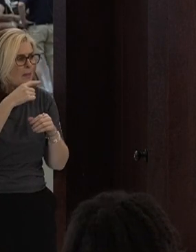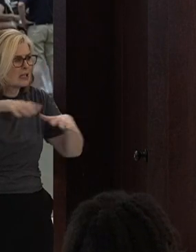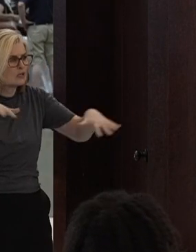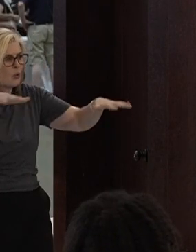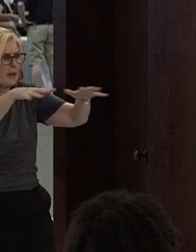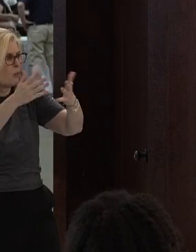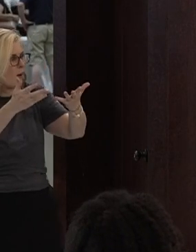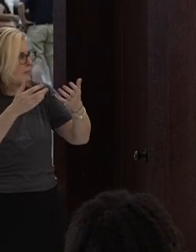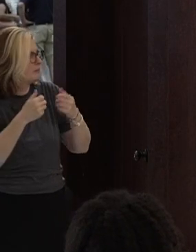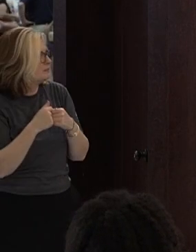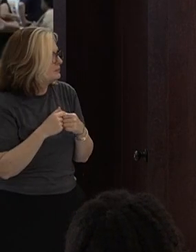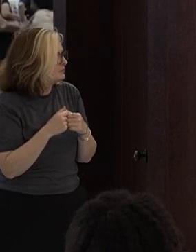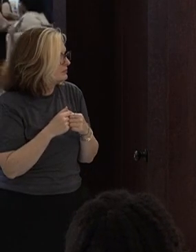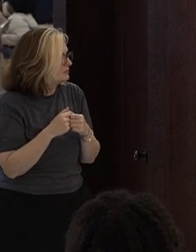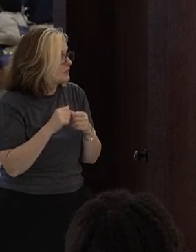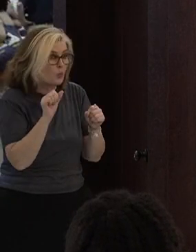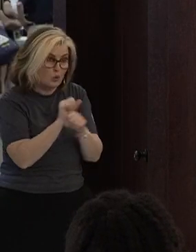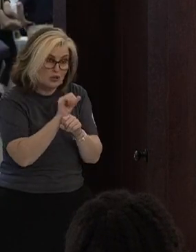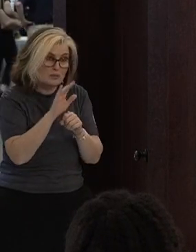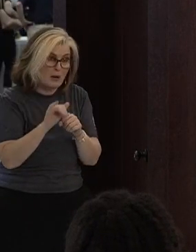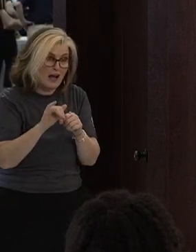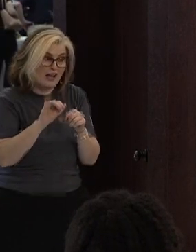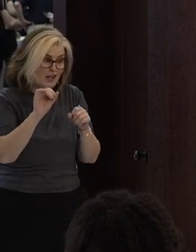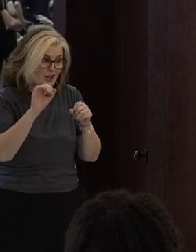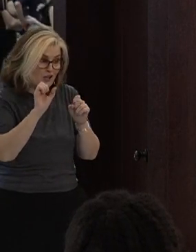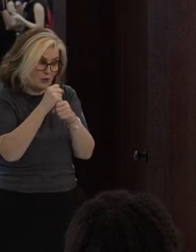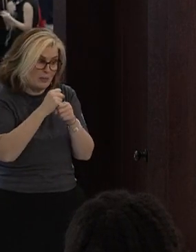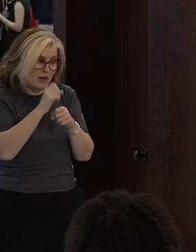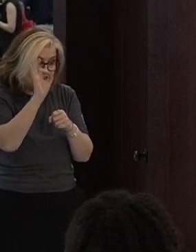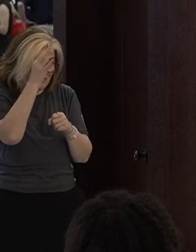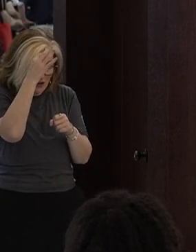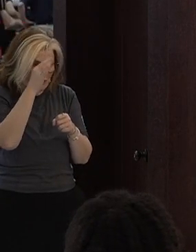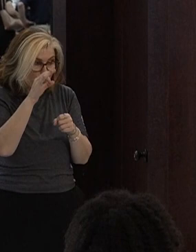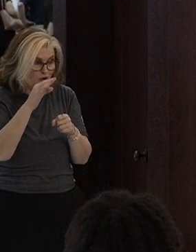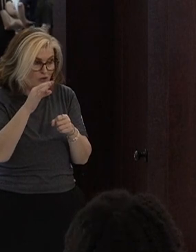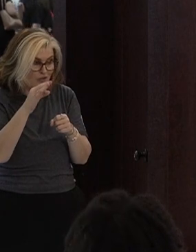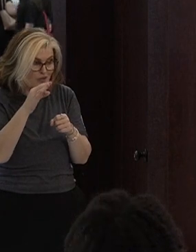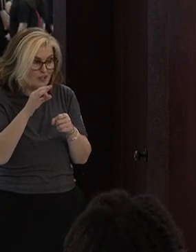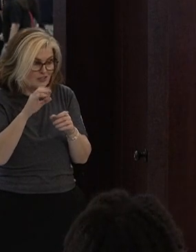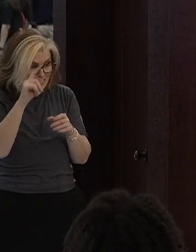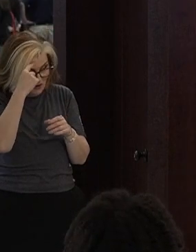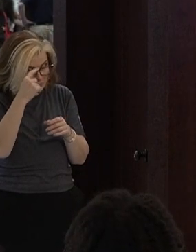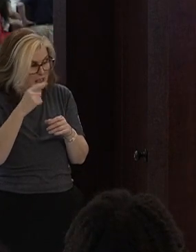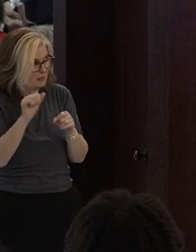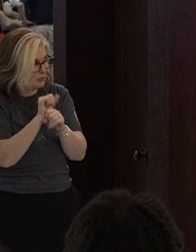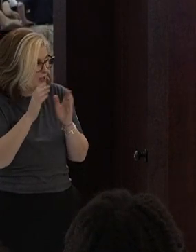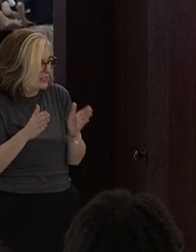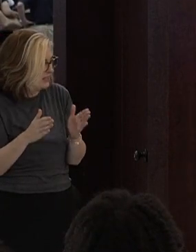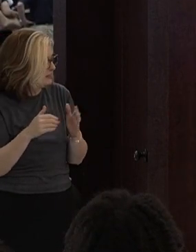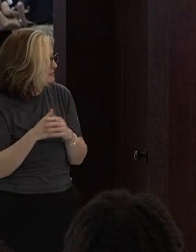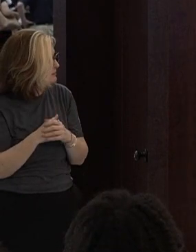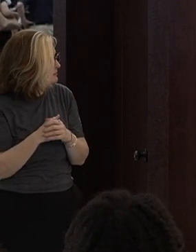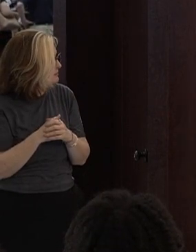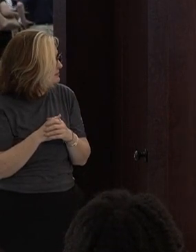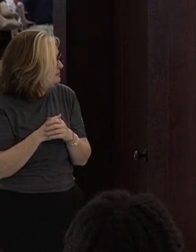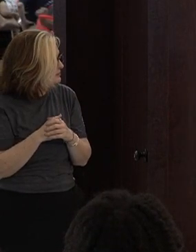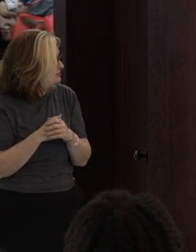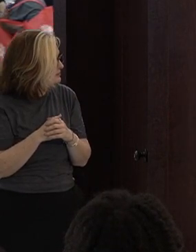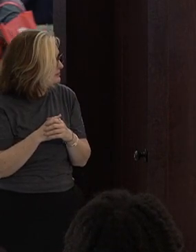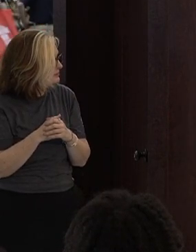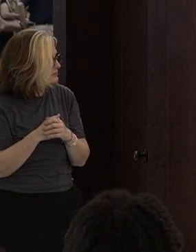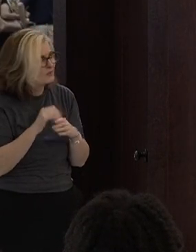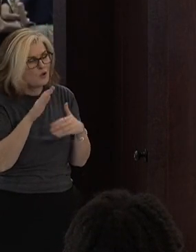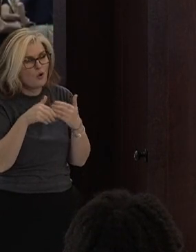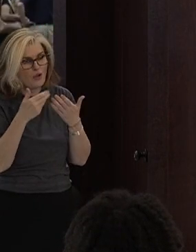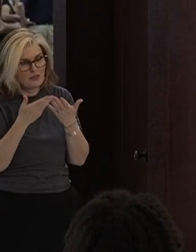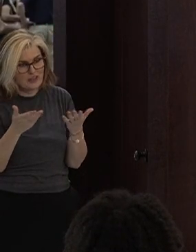domain? Works created by a federal government employee, right? I told you that earlier. We're paying attention, right? So those are